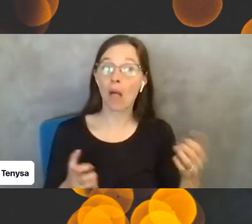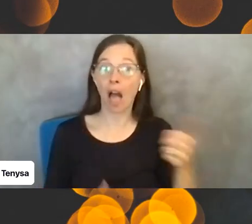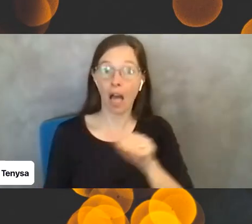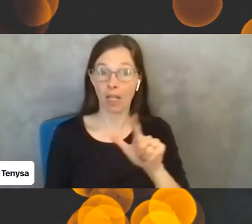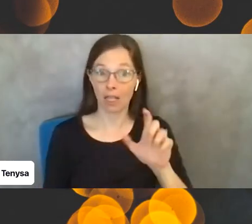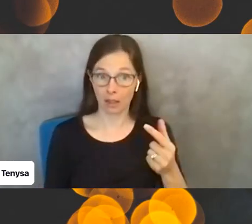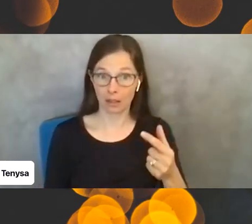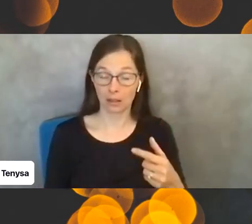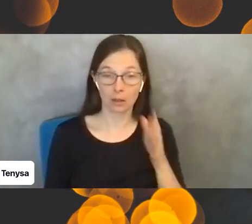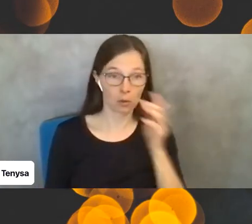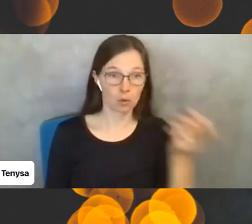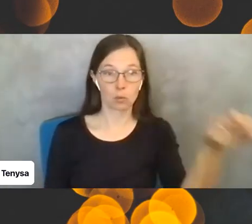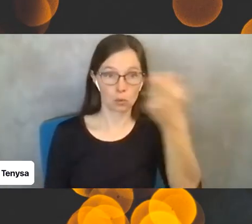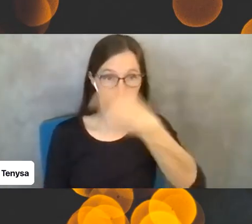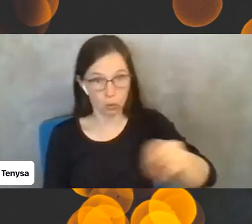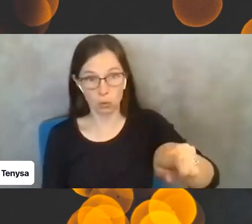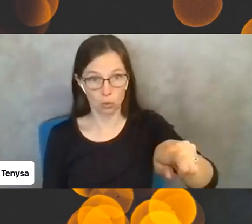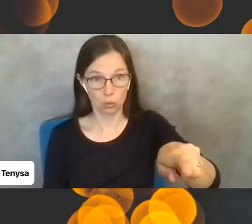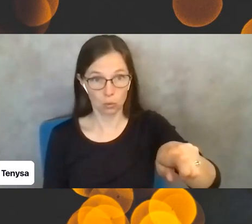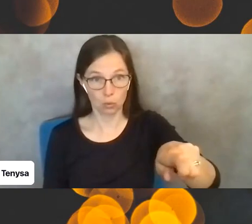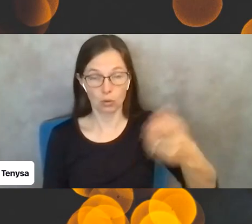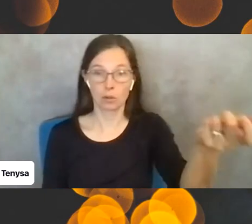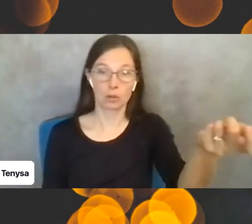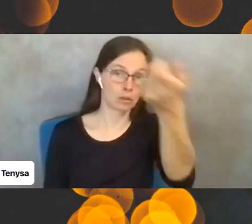switch, bam, and hit that other one.